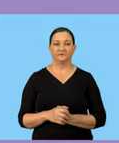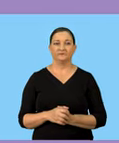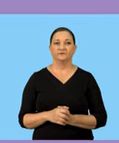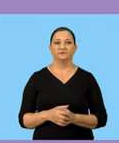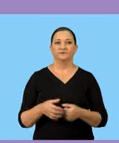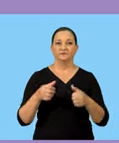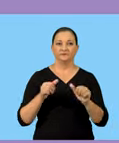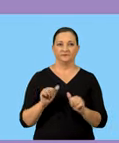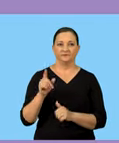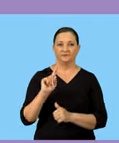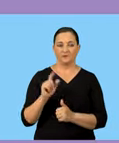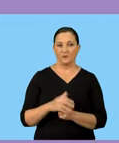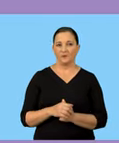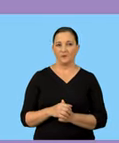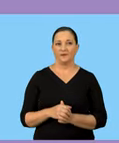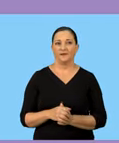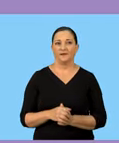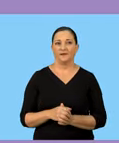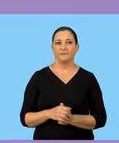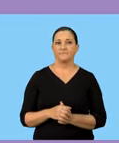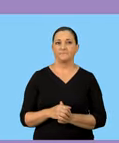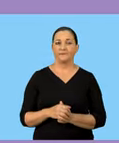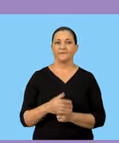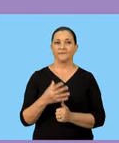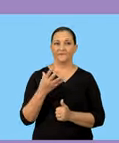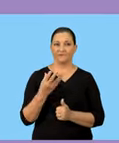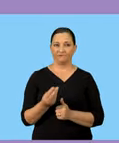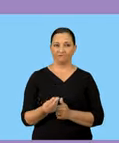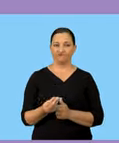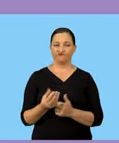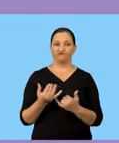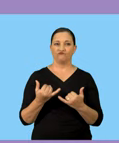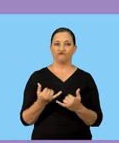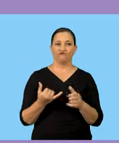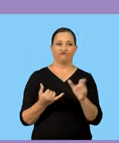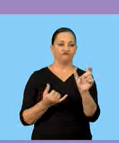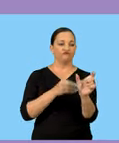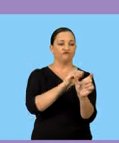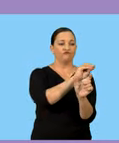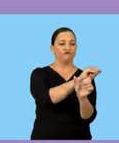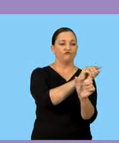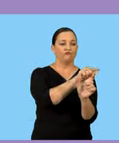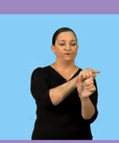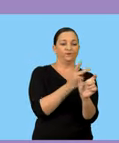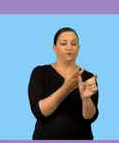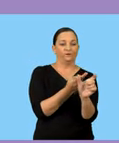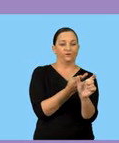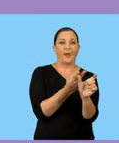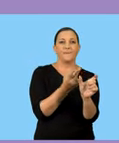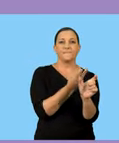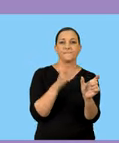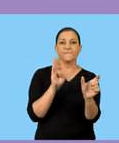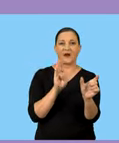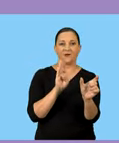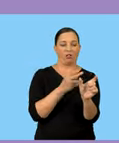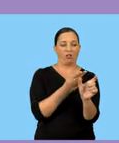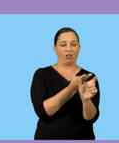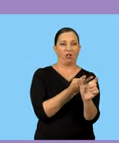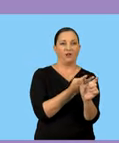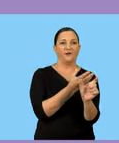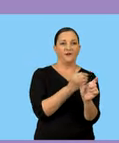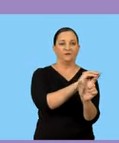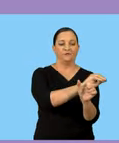right? Next, we have again a constant with a binomial. So we are going to start